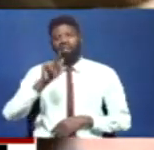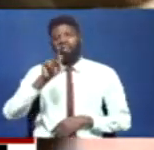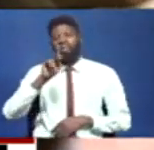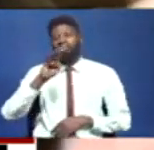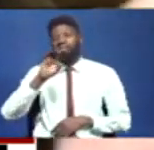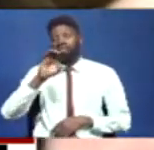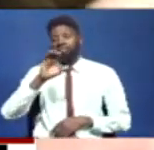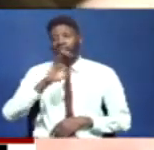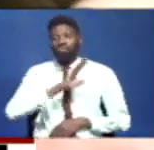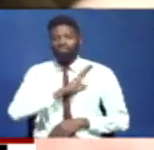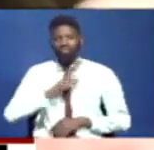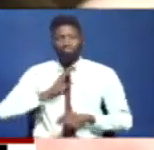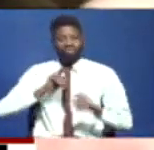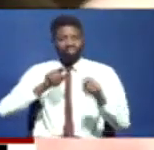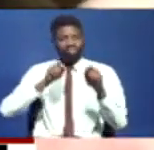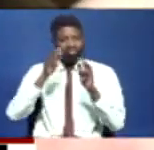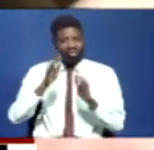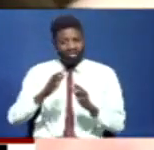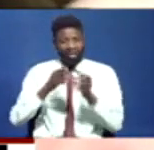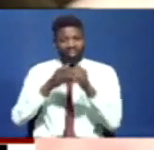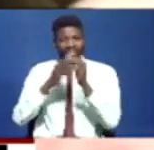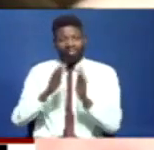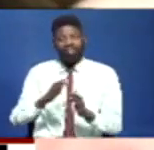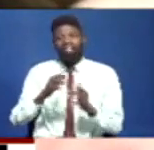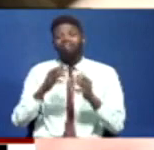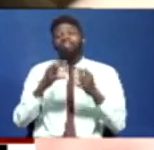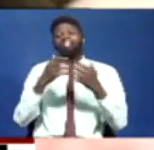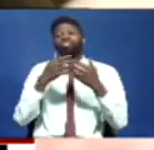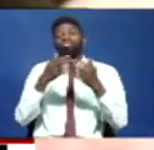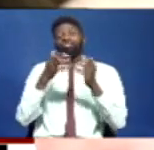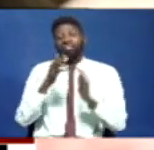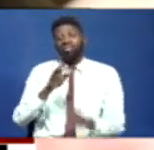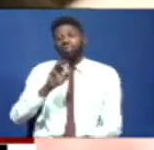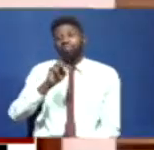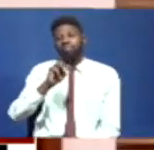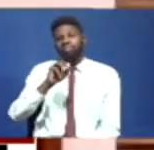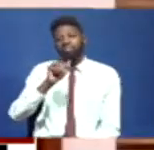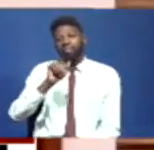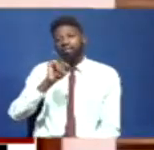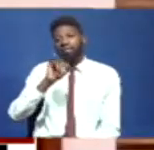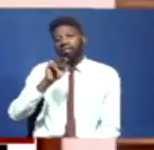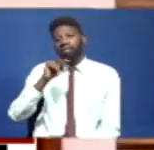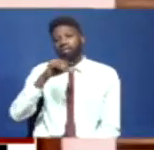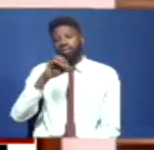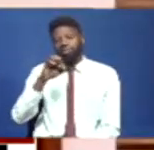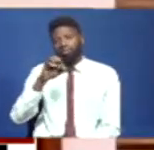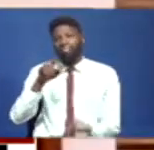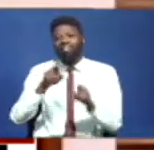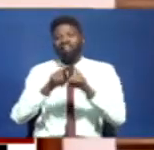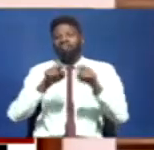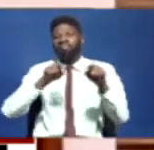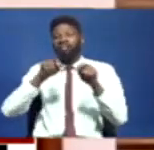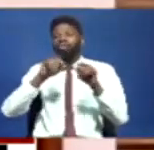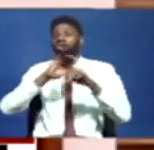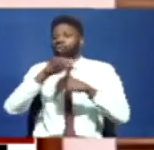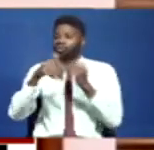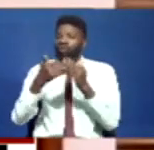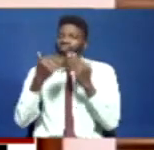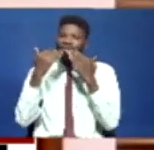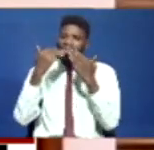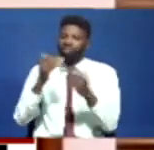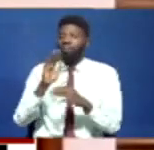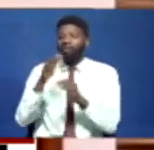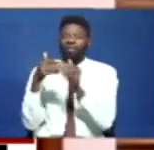led by Engineer Mainge, and the entire management, we are very grateful for your guidance and support as